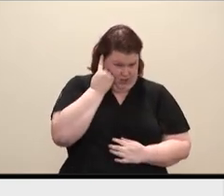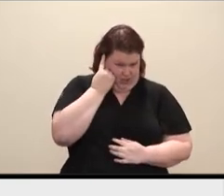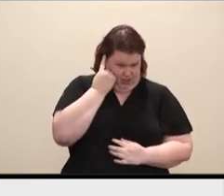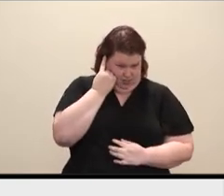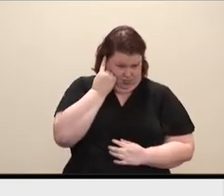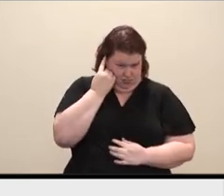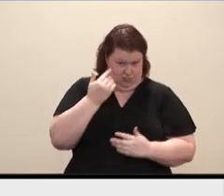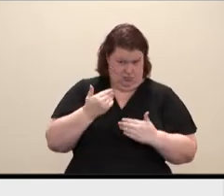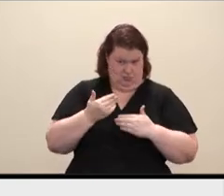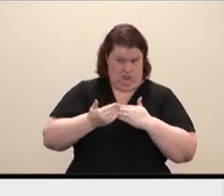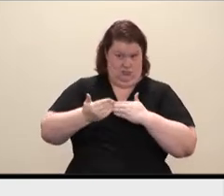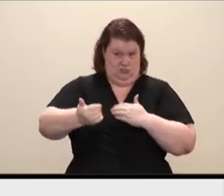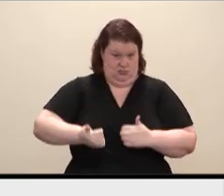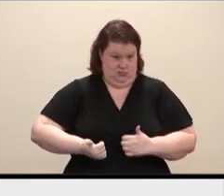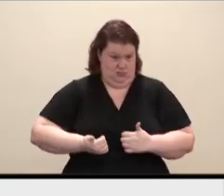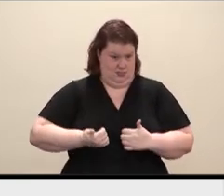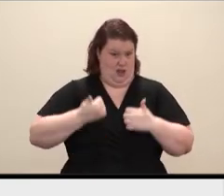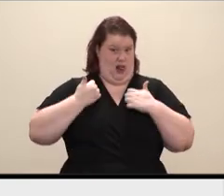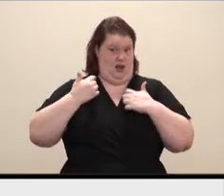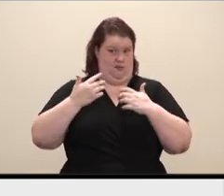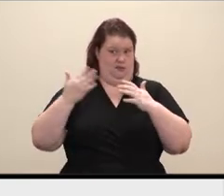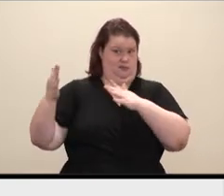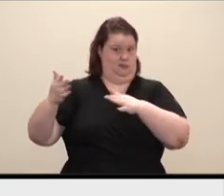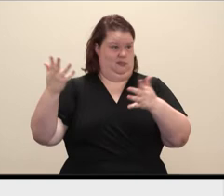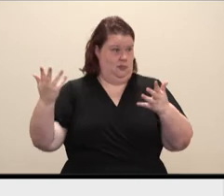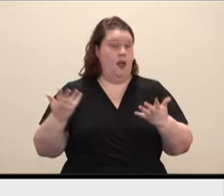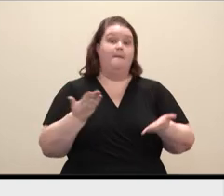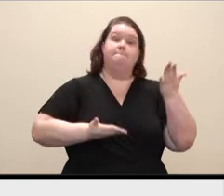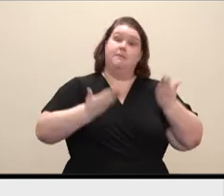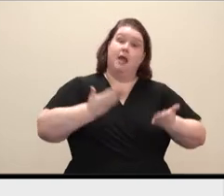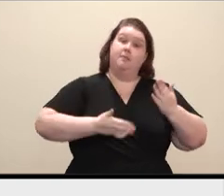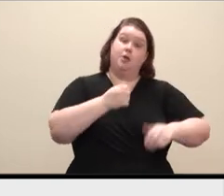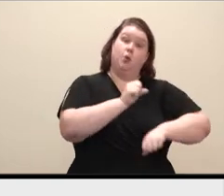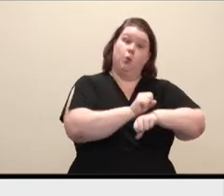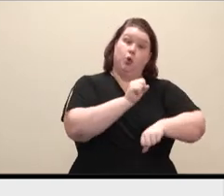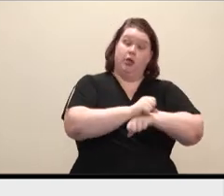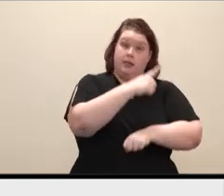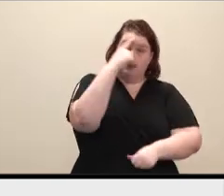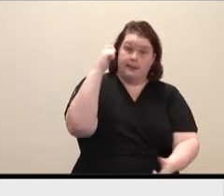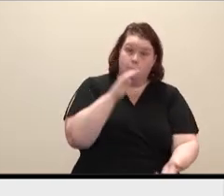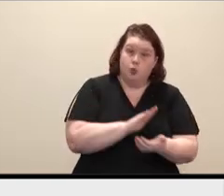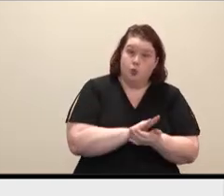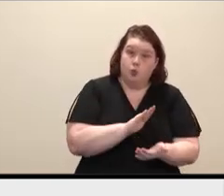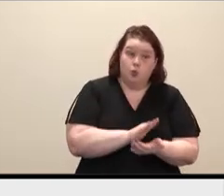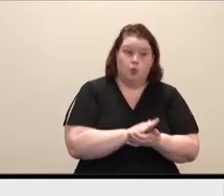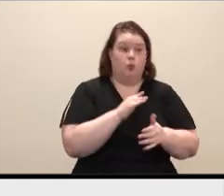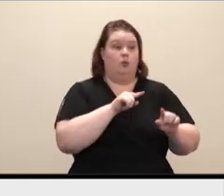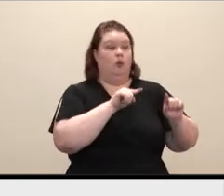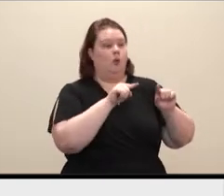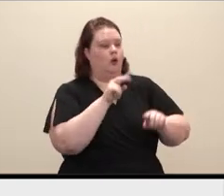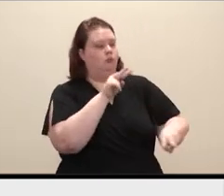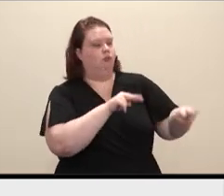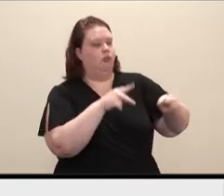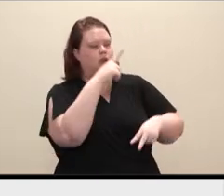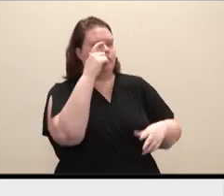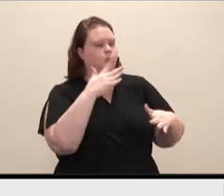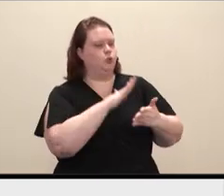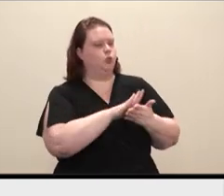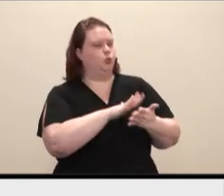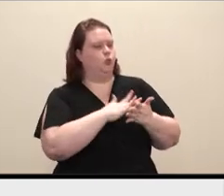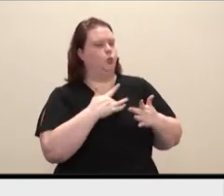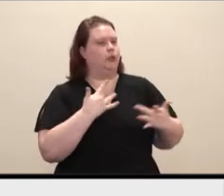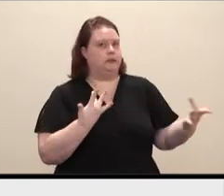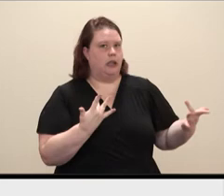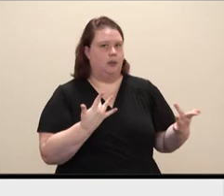into. We will do some activities, perhaps working at summer school, perhaps going in and seeing what that's really like to make sure that